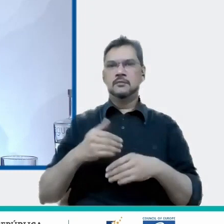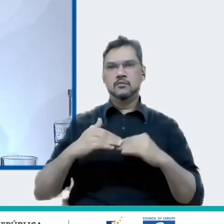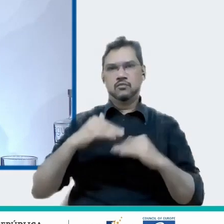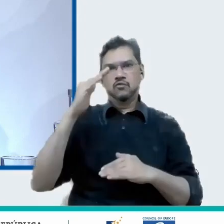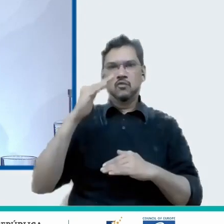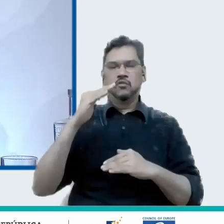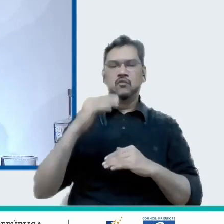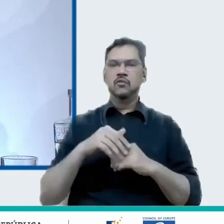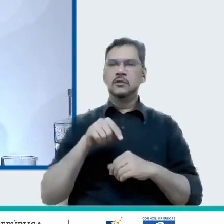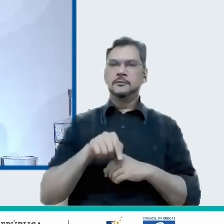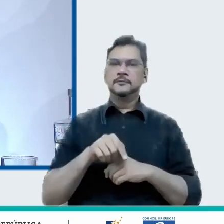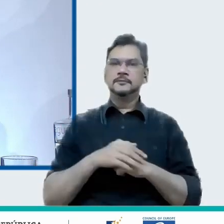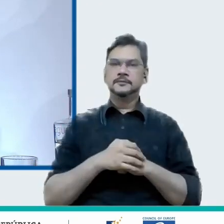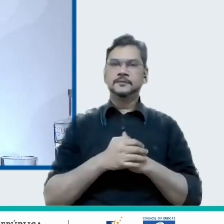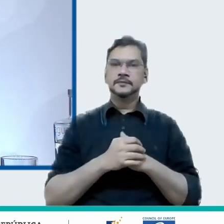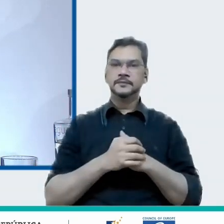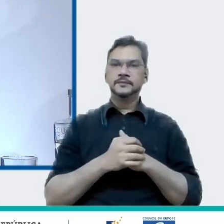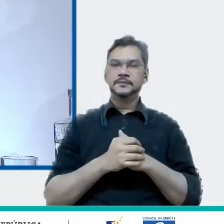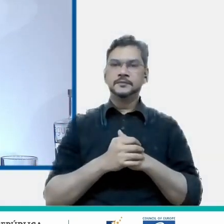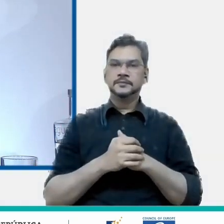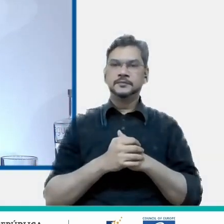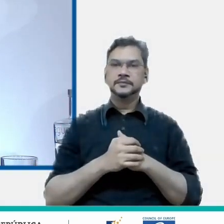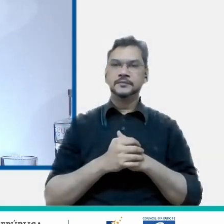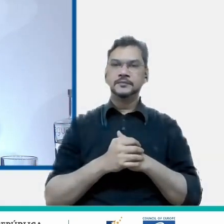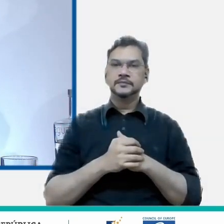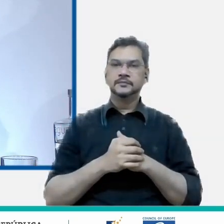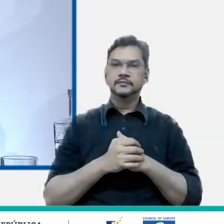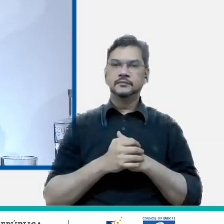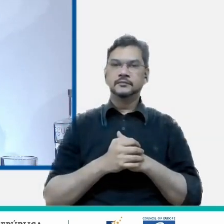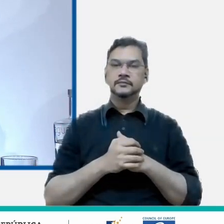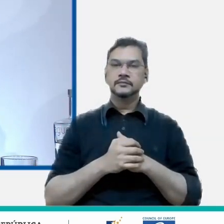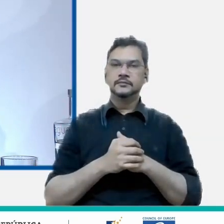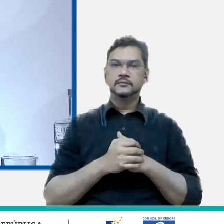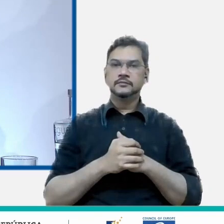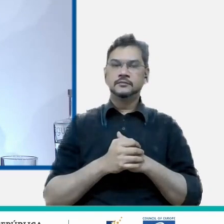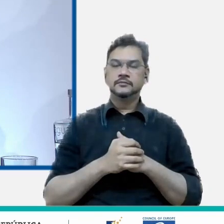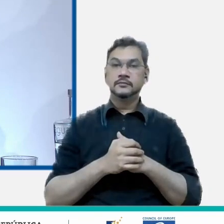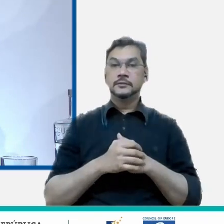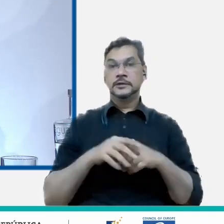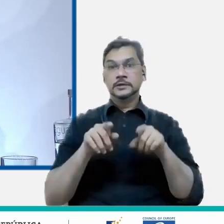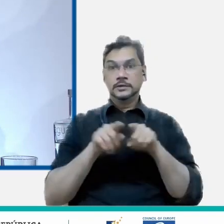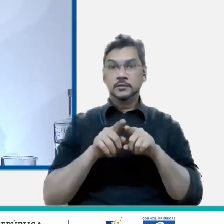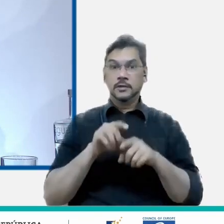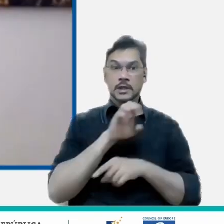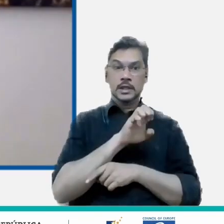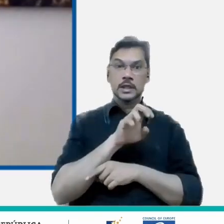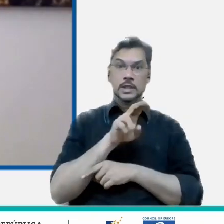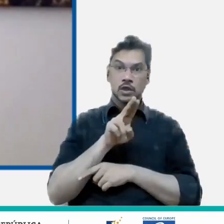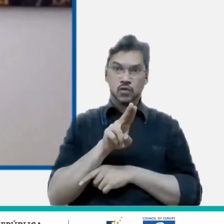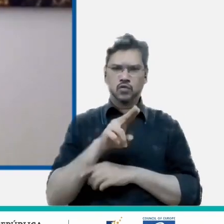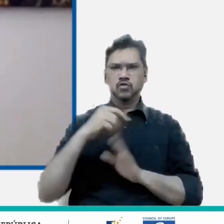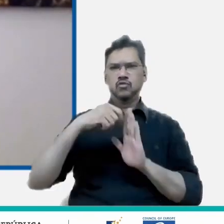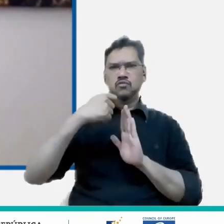I base these statements on the results of the EU-funded Cascade project, which we ran, which we brought together